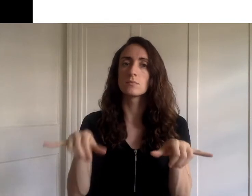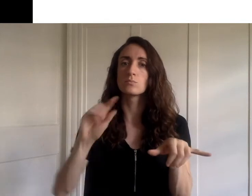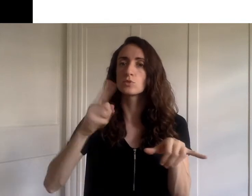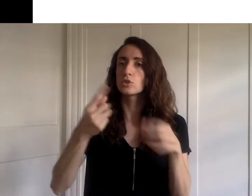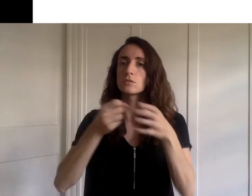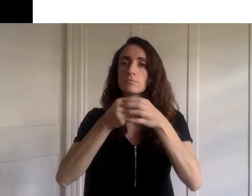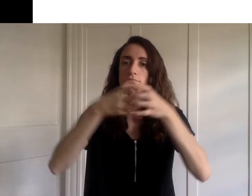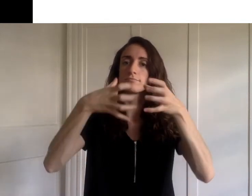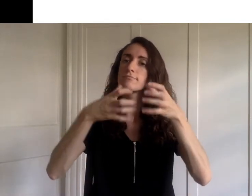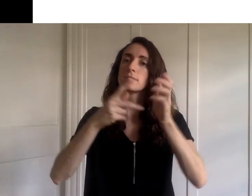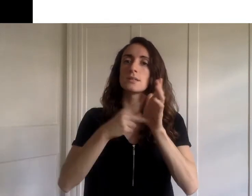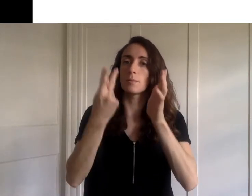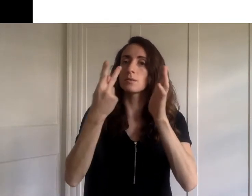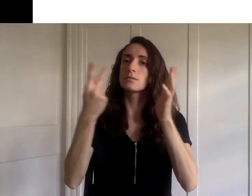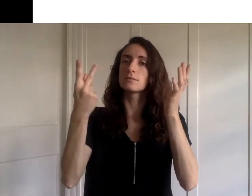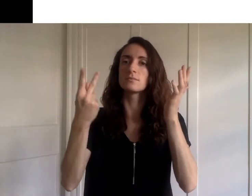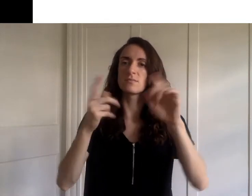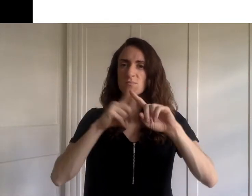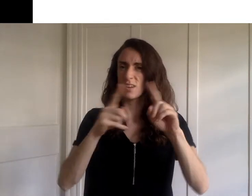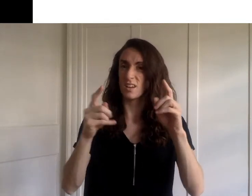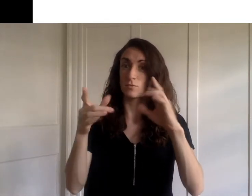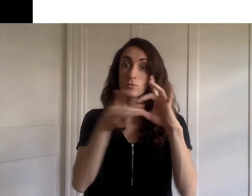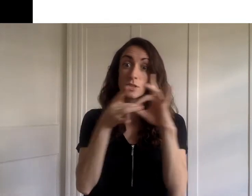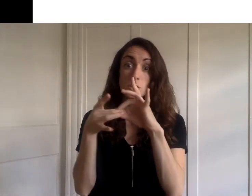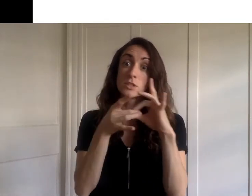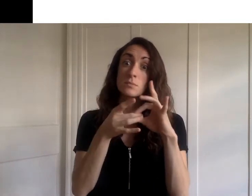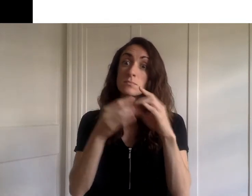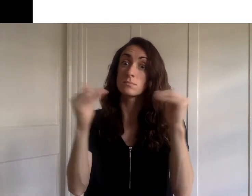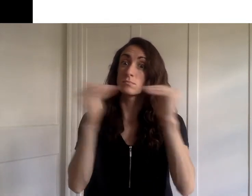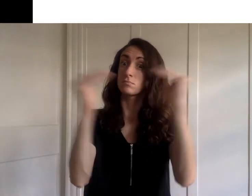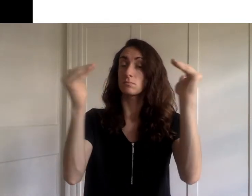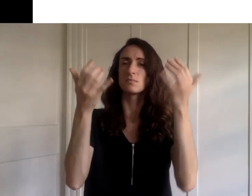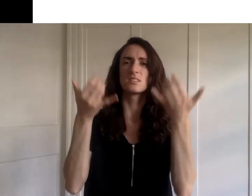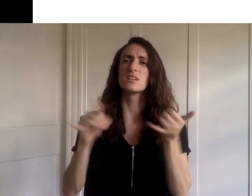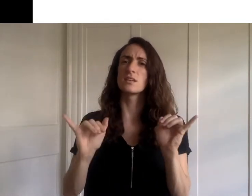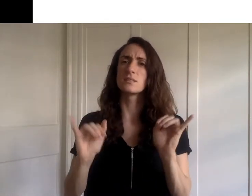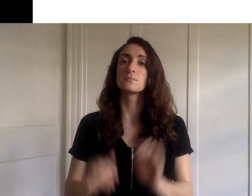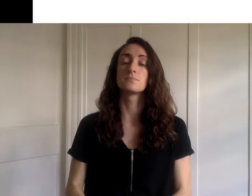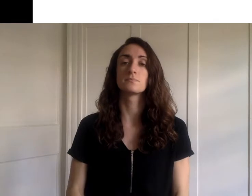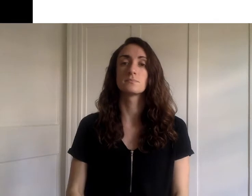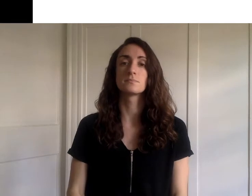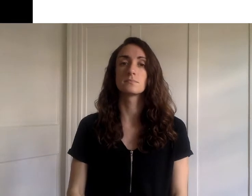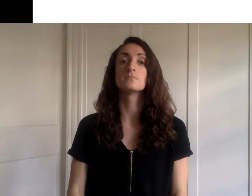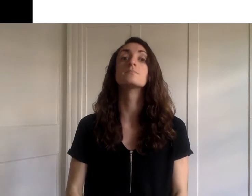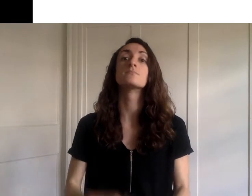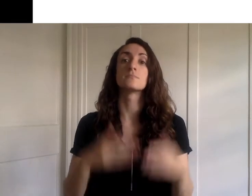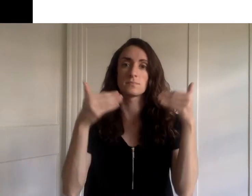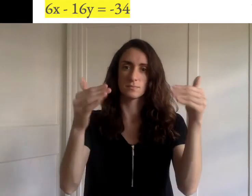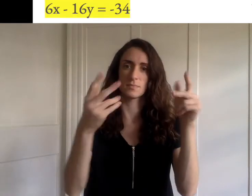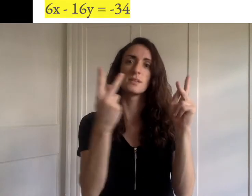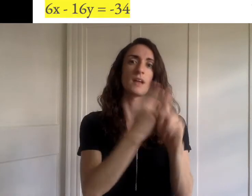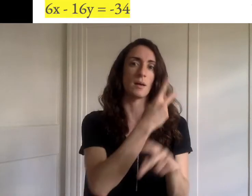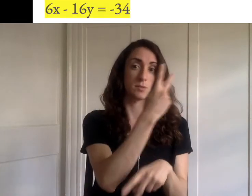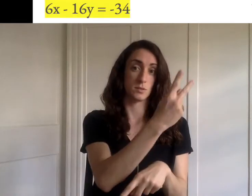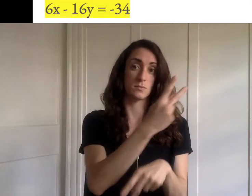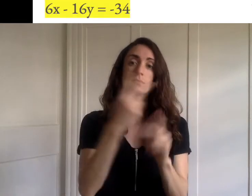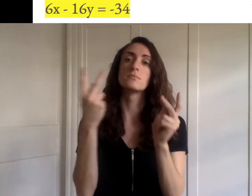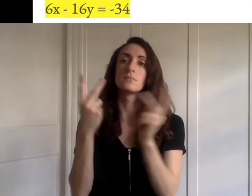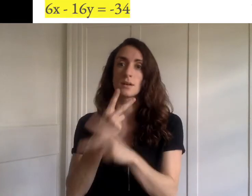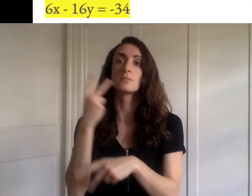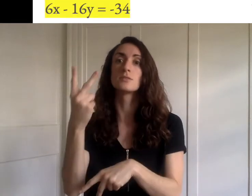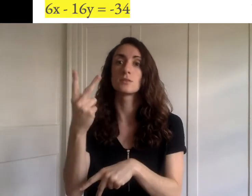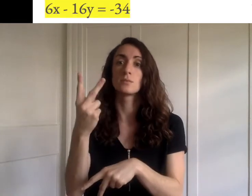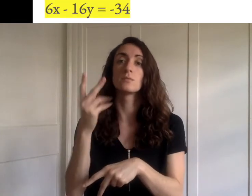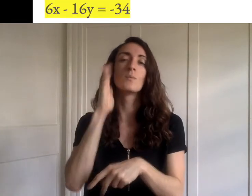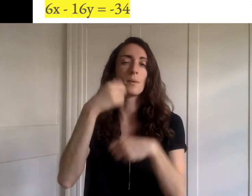equation. We've just multiplied both sides by 2, but they're still equal. So let's do that. We'll multiply both sides by 2, and we'll